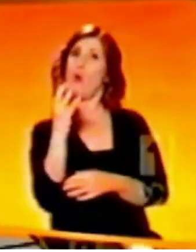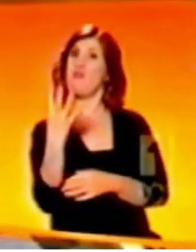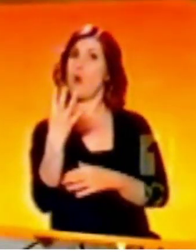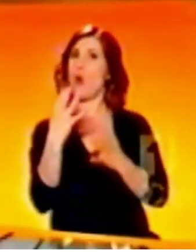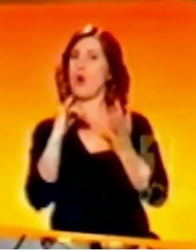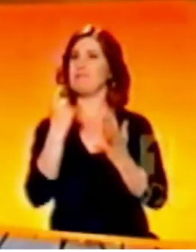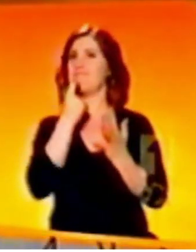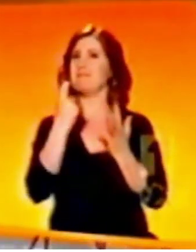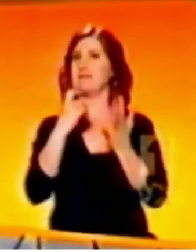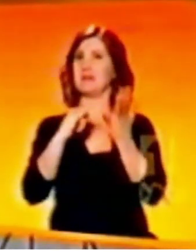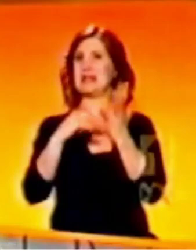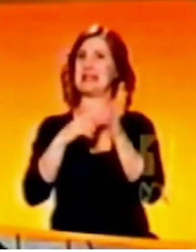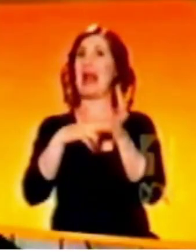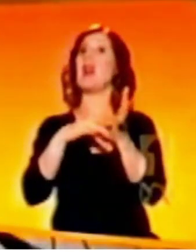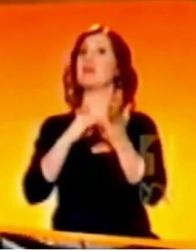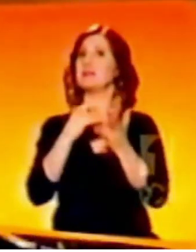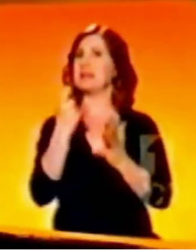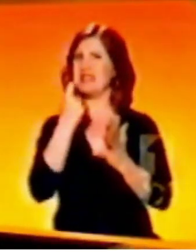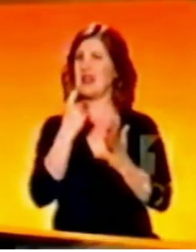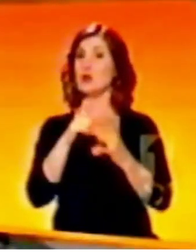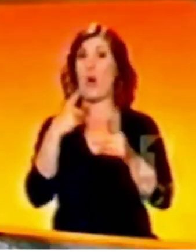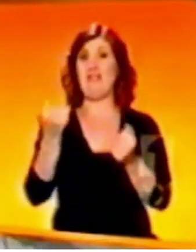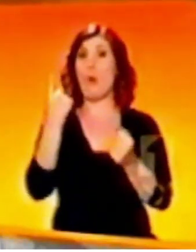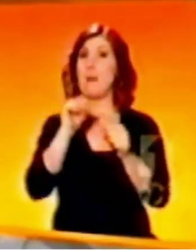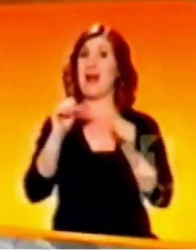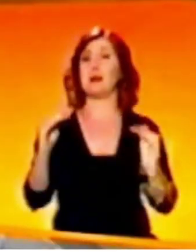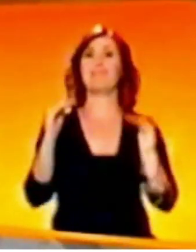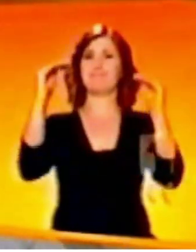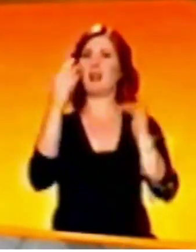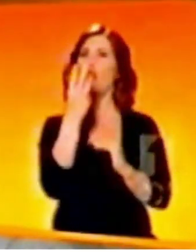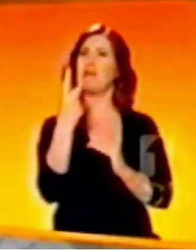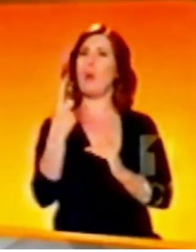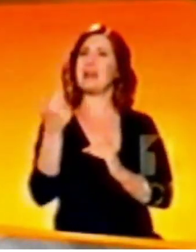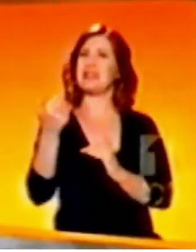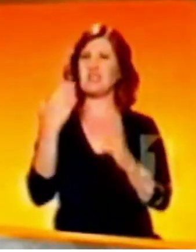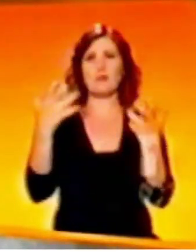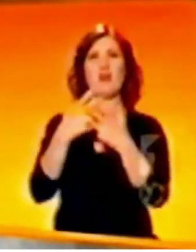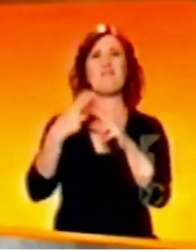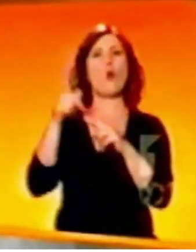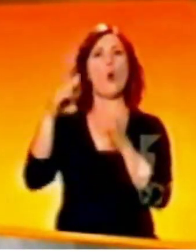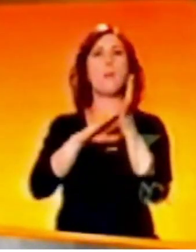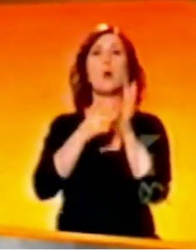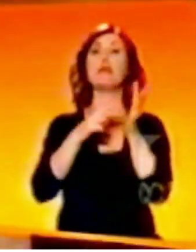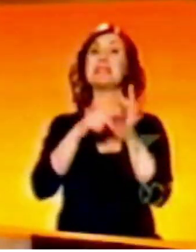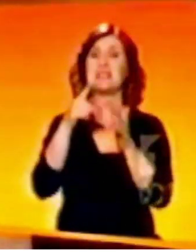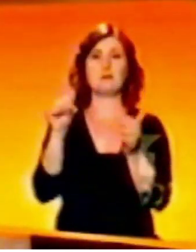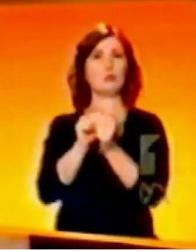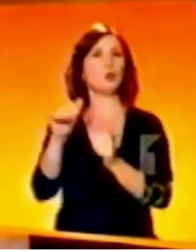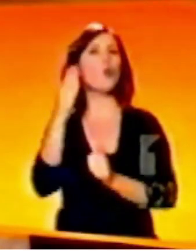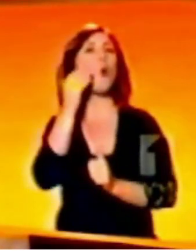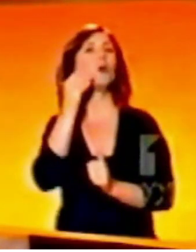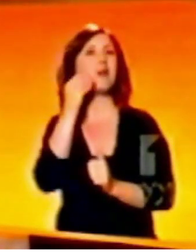and therefore is a normal stainless steel user. The only better grade is the 316, in which is marine grade. All the other material